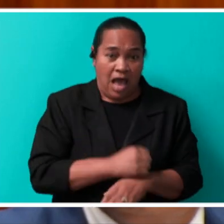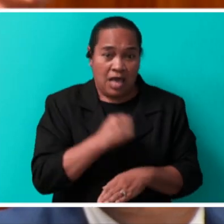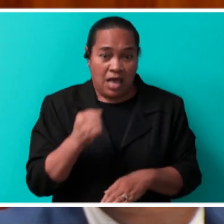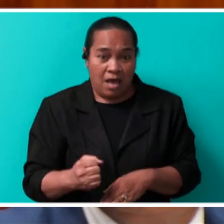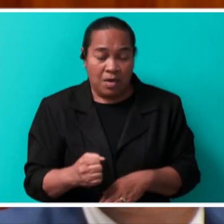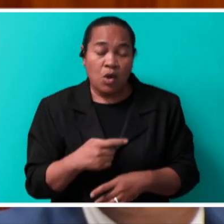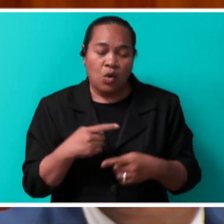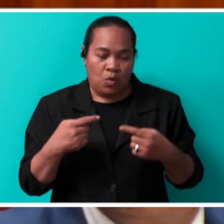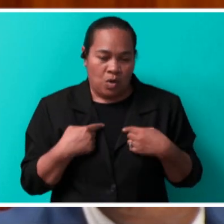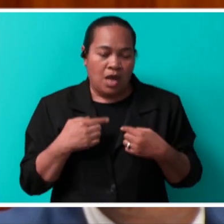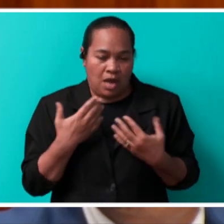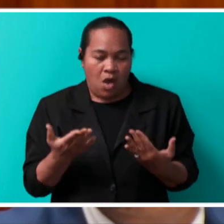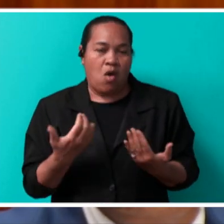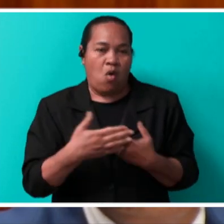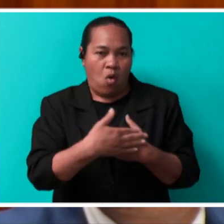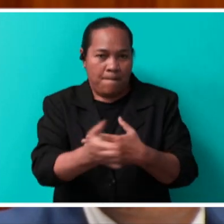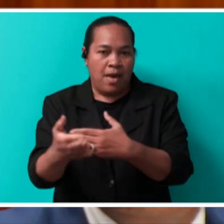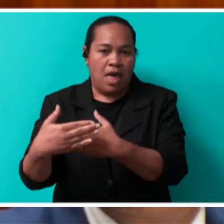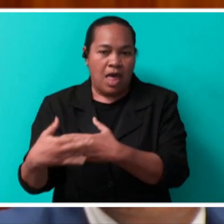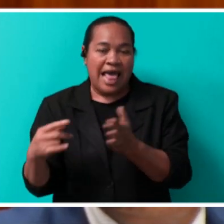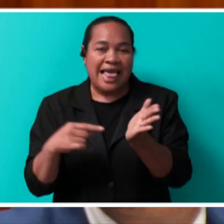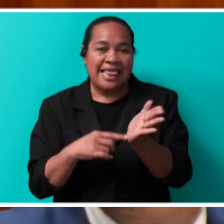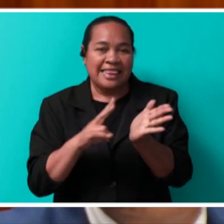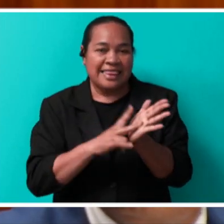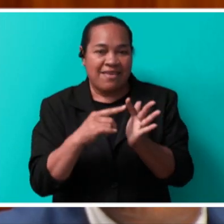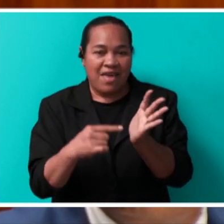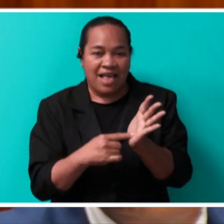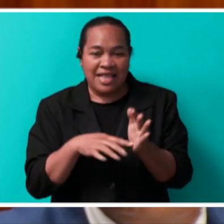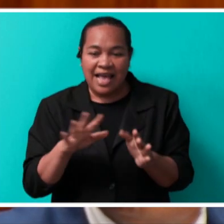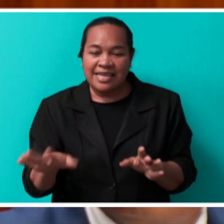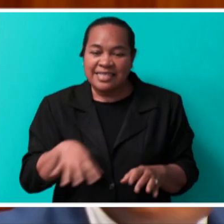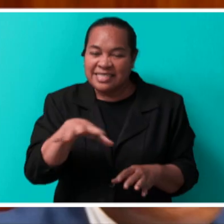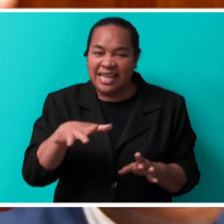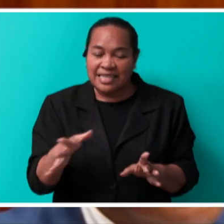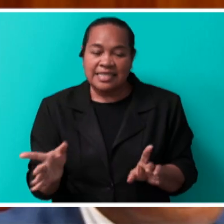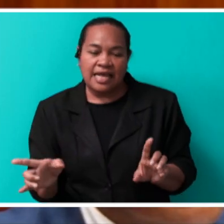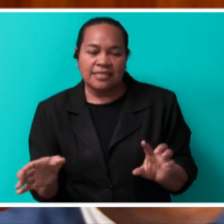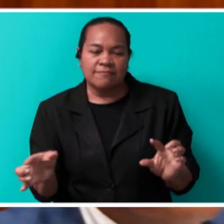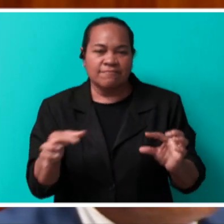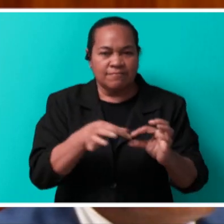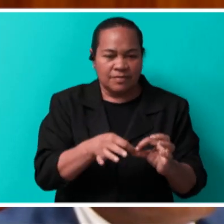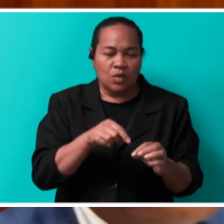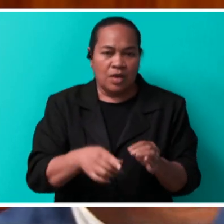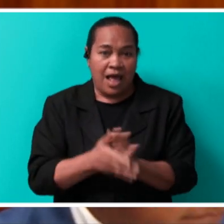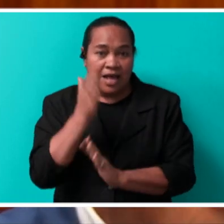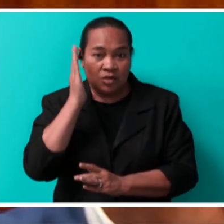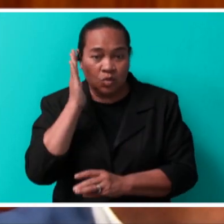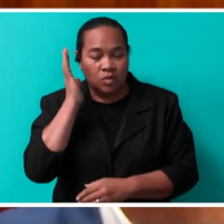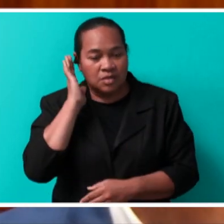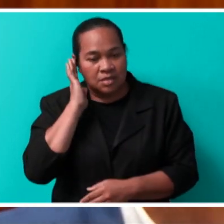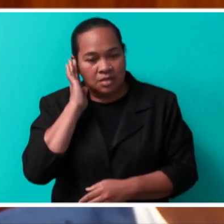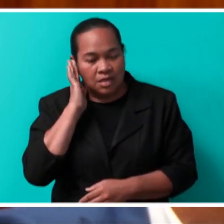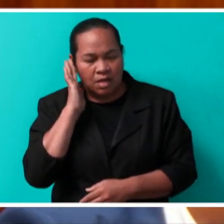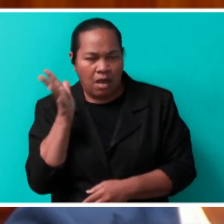we have reopened the Tibet centers attached to the secondary schools, and I've been told by the